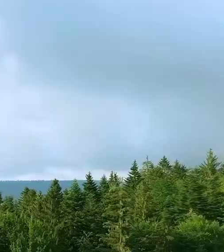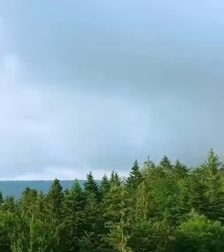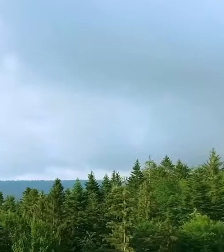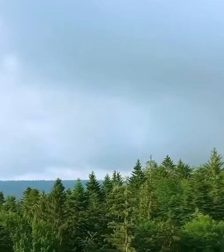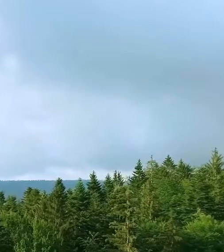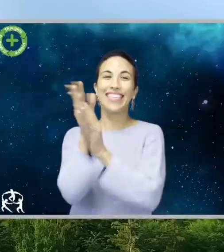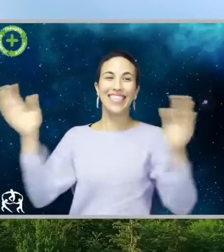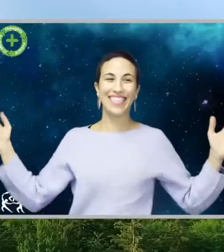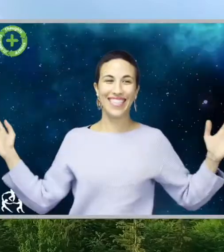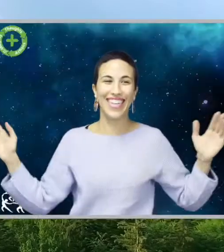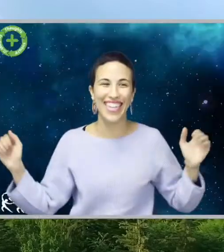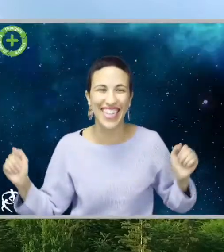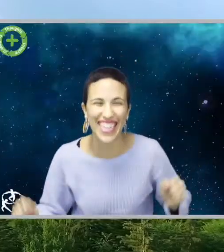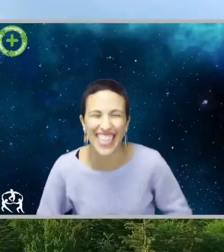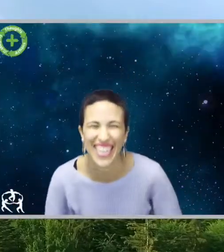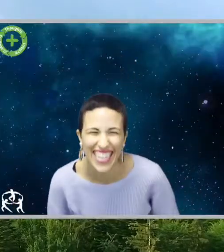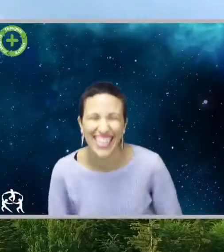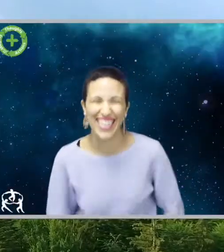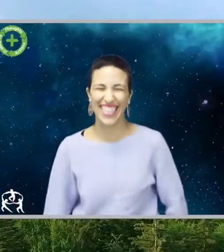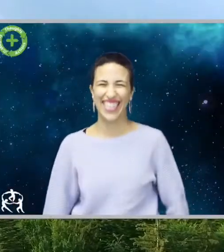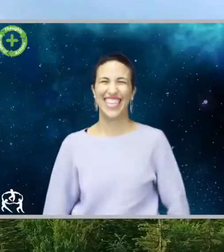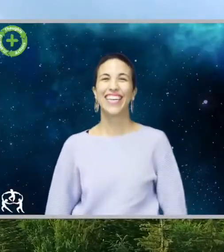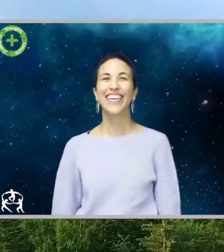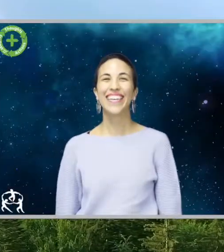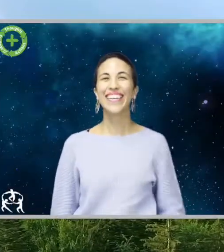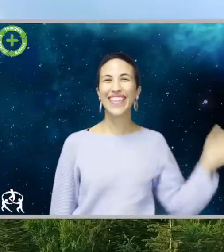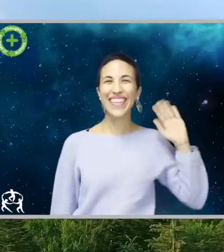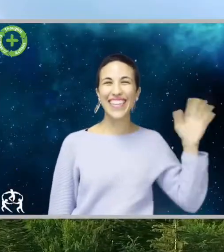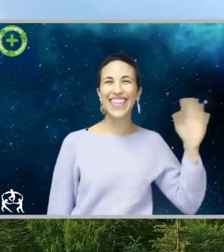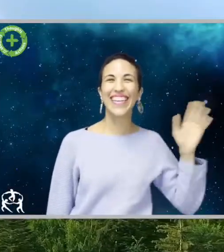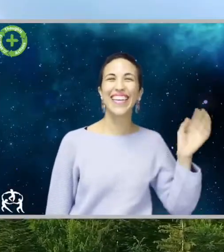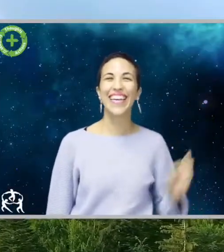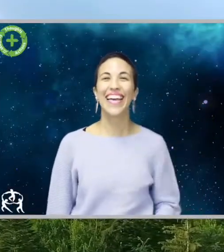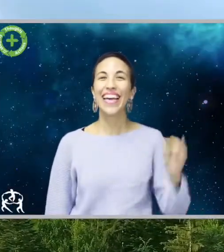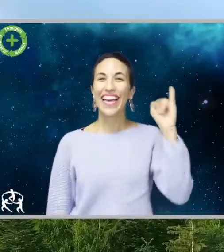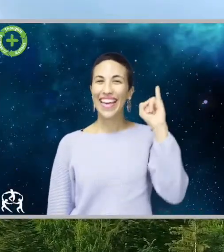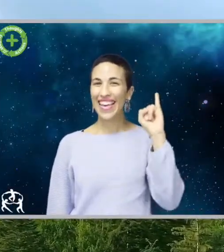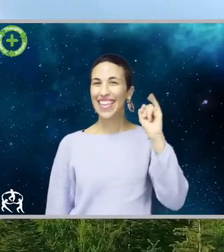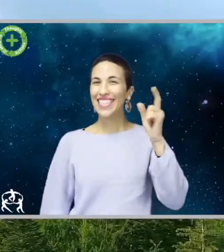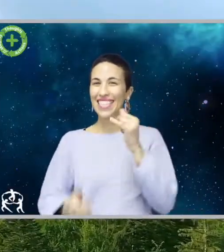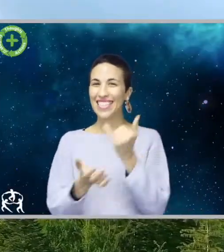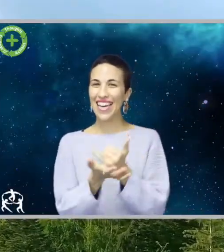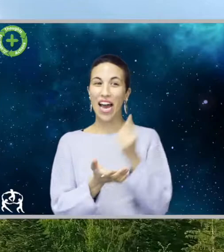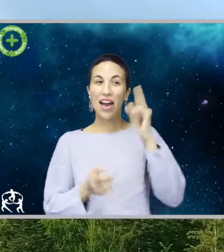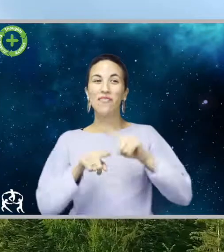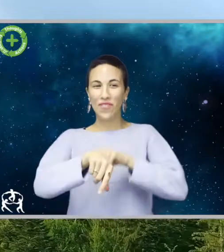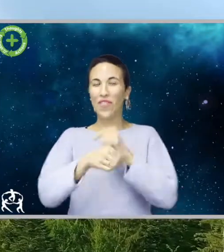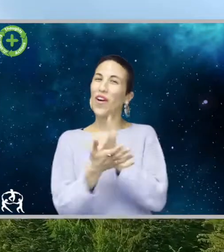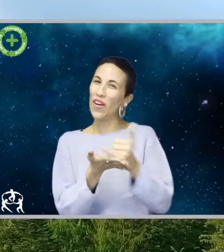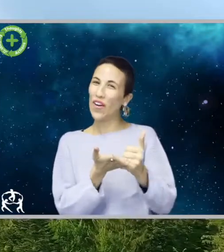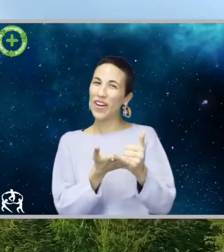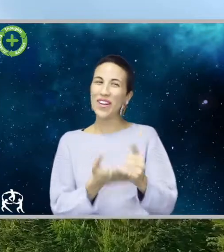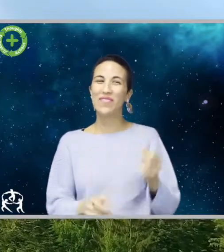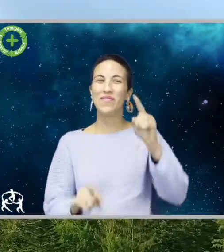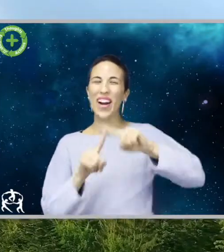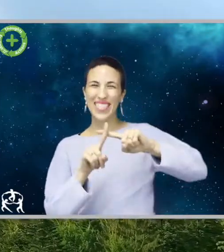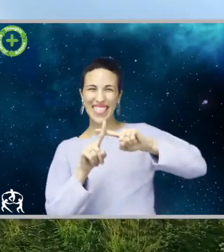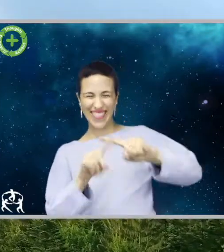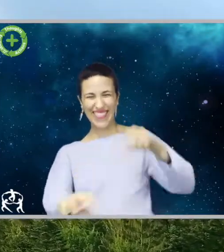Oh, it's ringing. Woohoo! It's time for